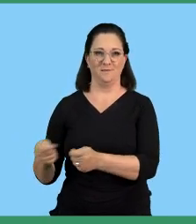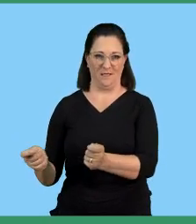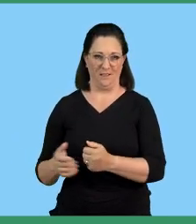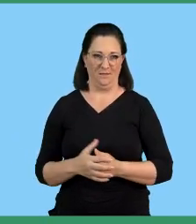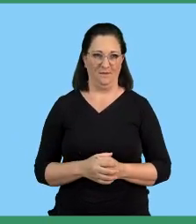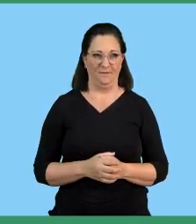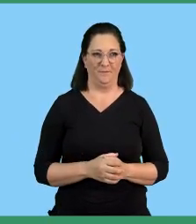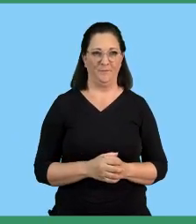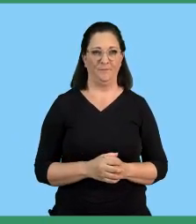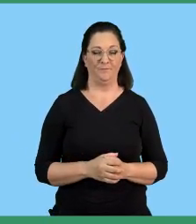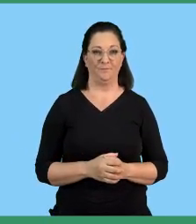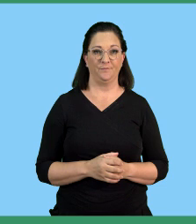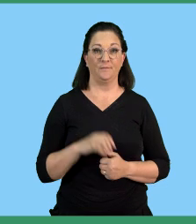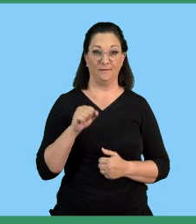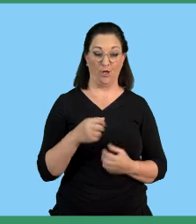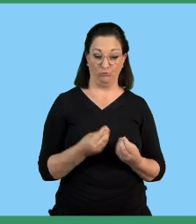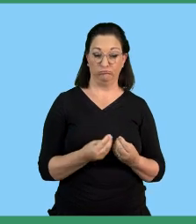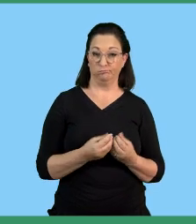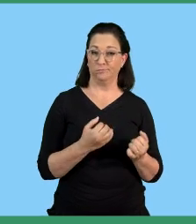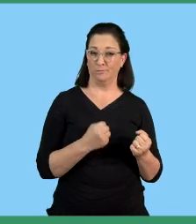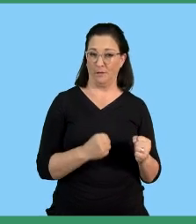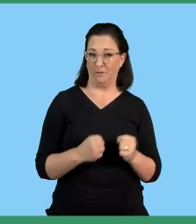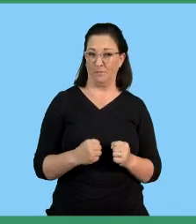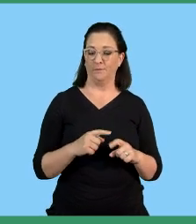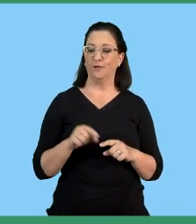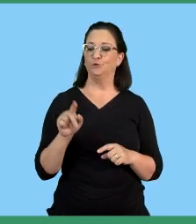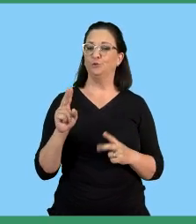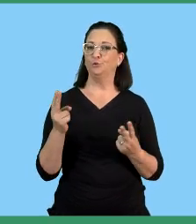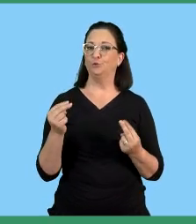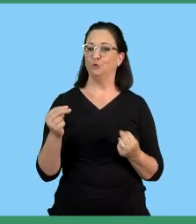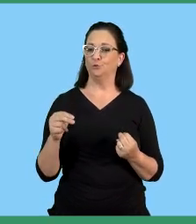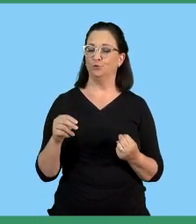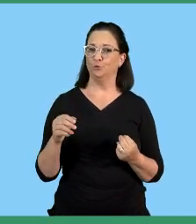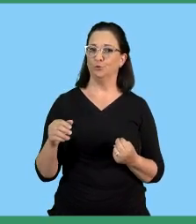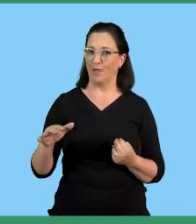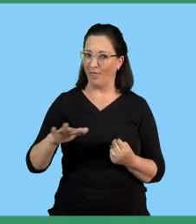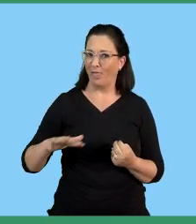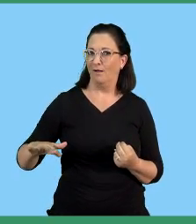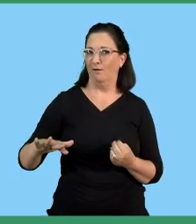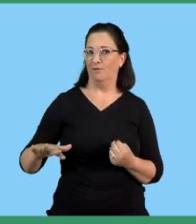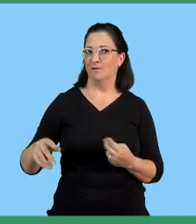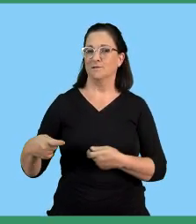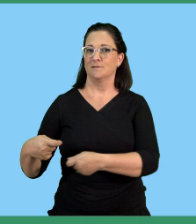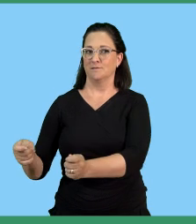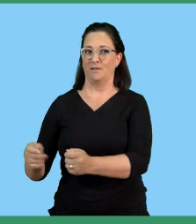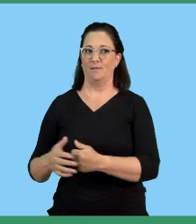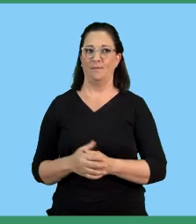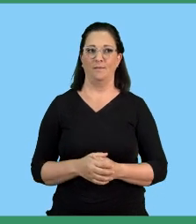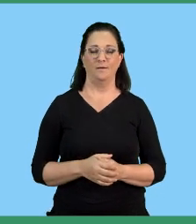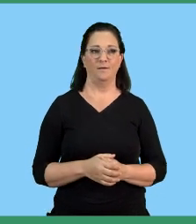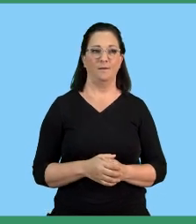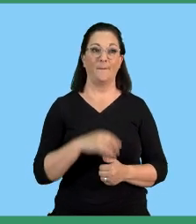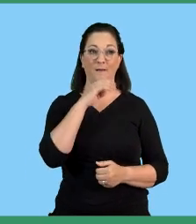basically. So it's an existing product, but in a new area, new geographical area. So it says here,